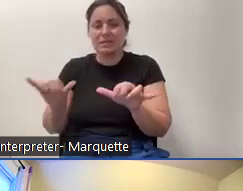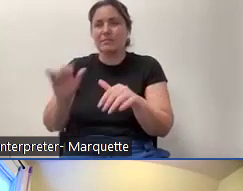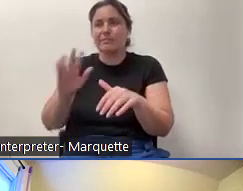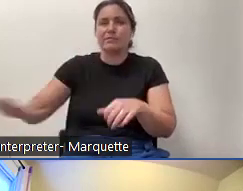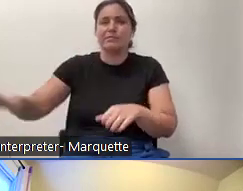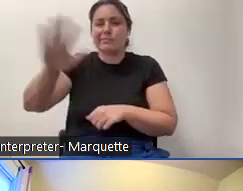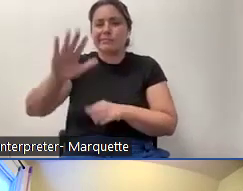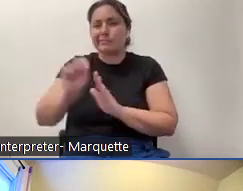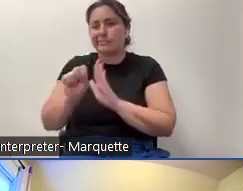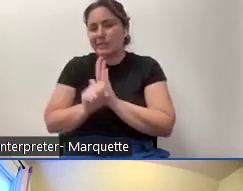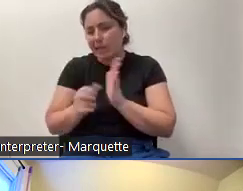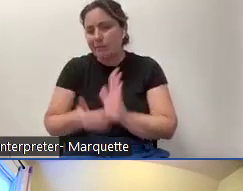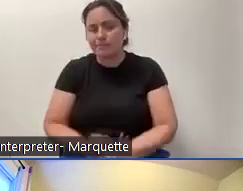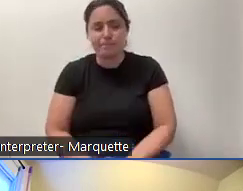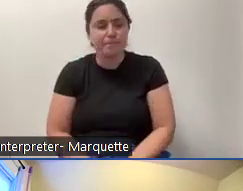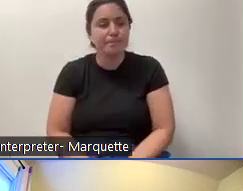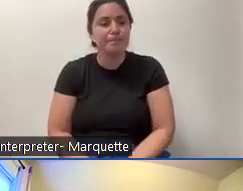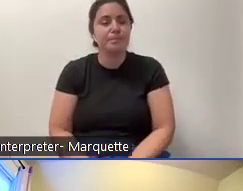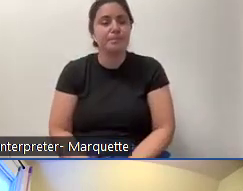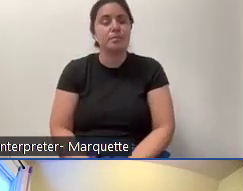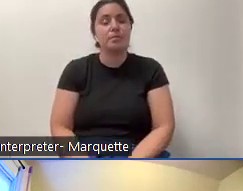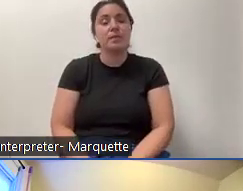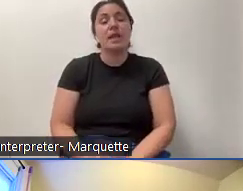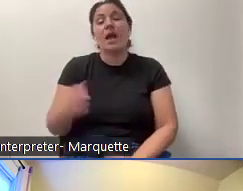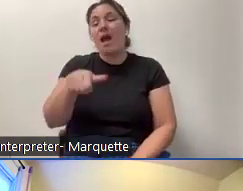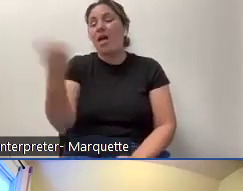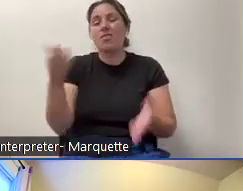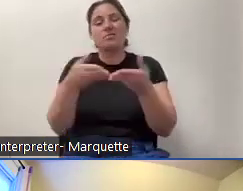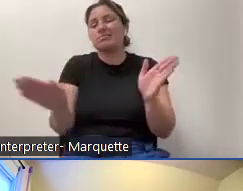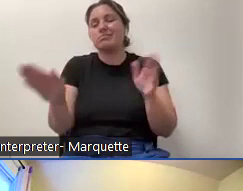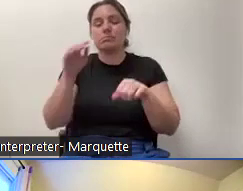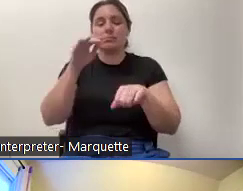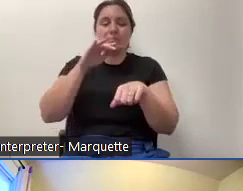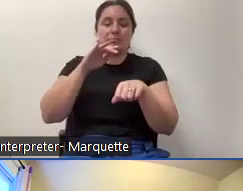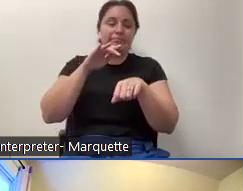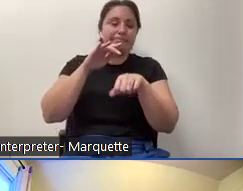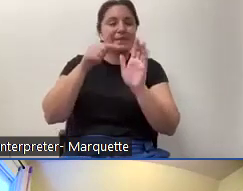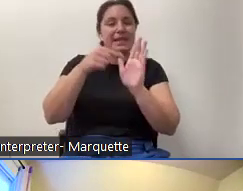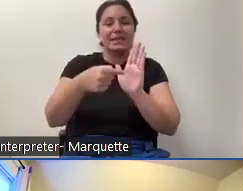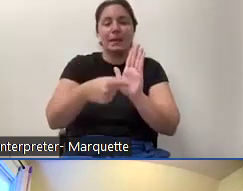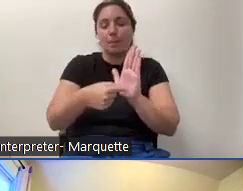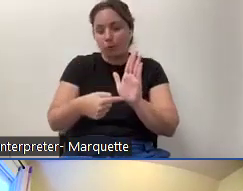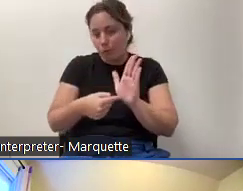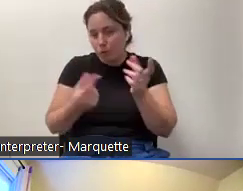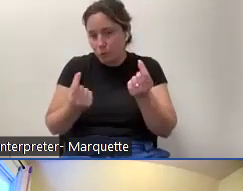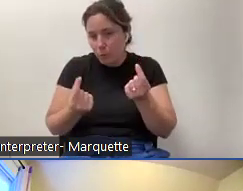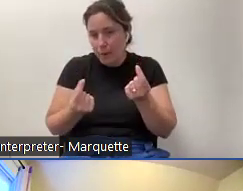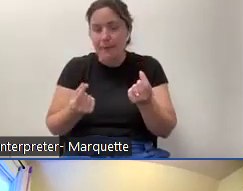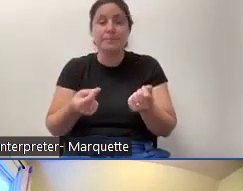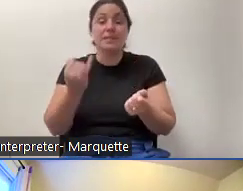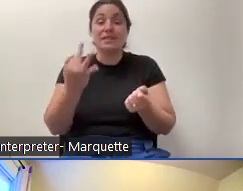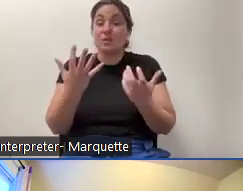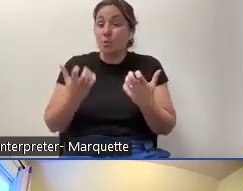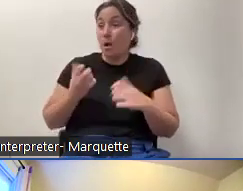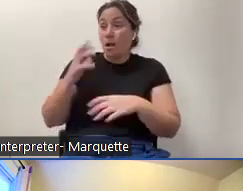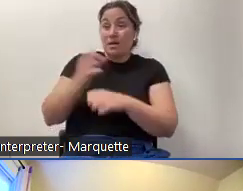okay? Some high-level examples of some services that are provided to job seekers with disabilities